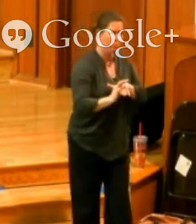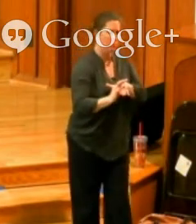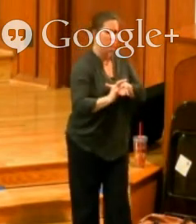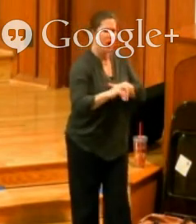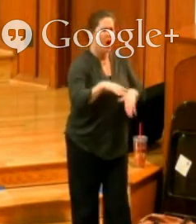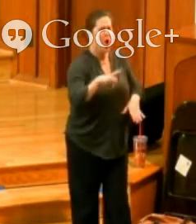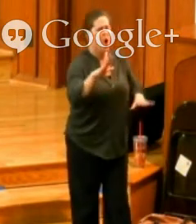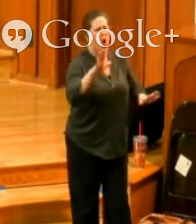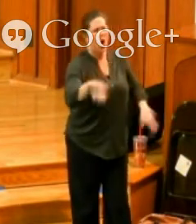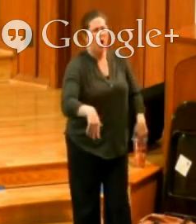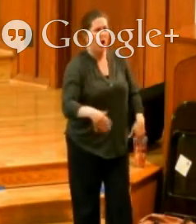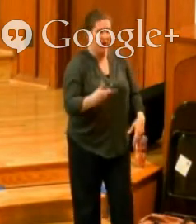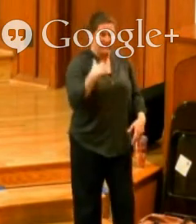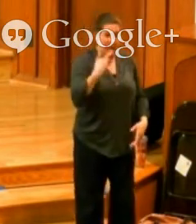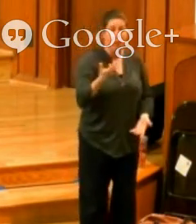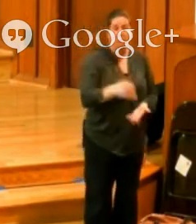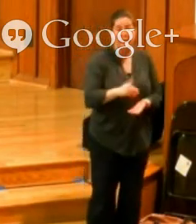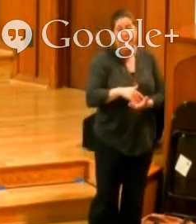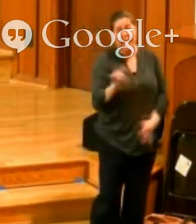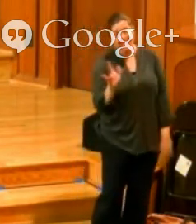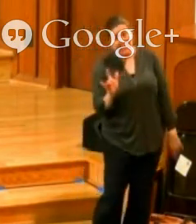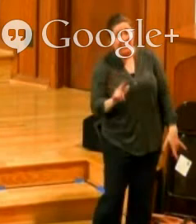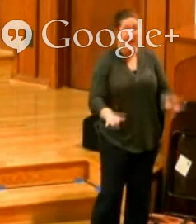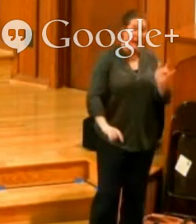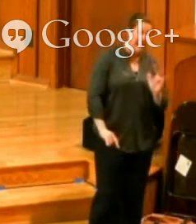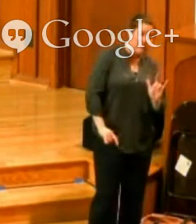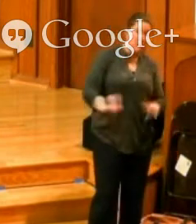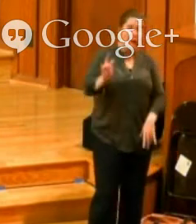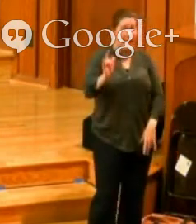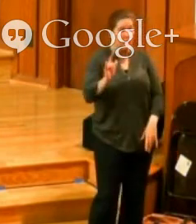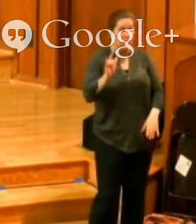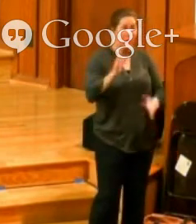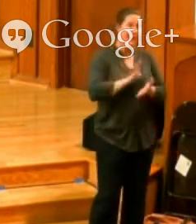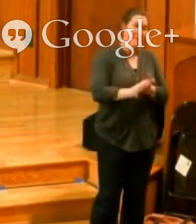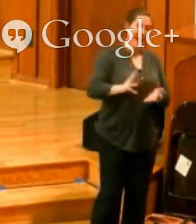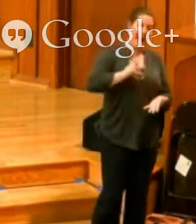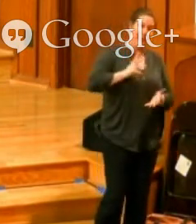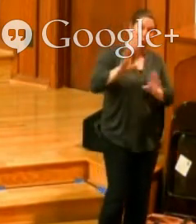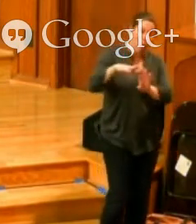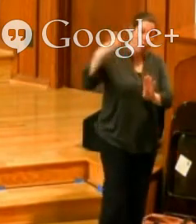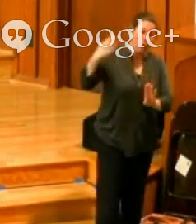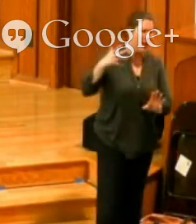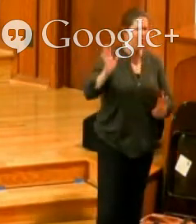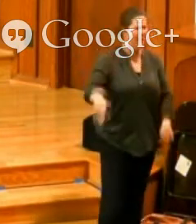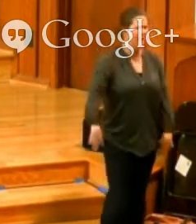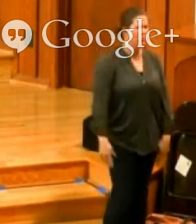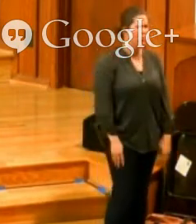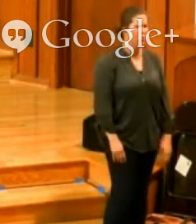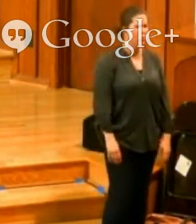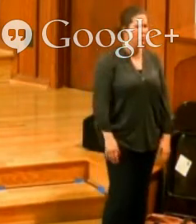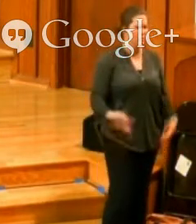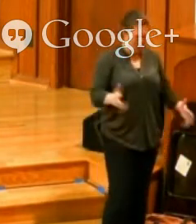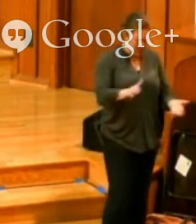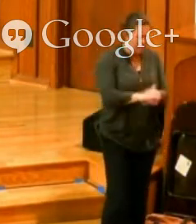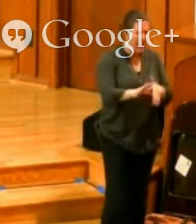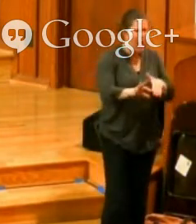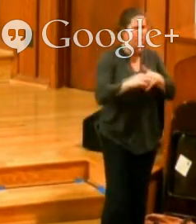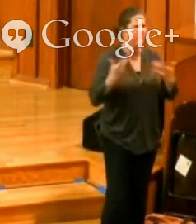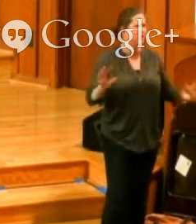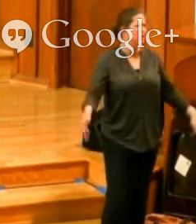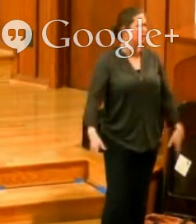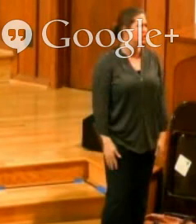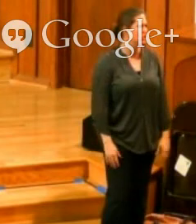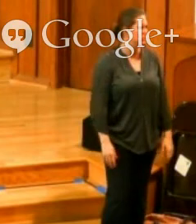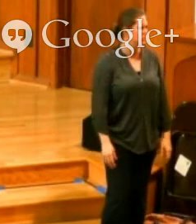hold the door for her, and I don't have to make sure that she has her needs met and that she's feeling loved and feeling secure. I don't have to make sure of those things